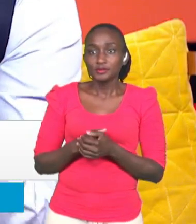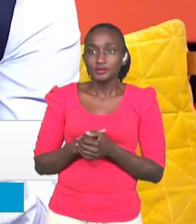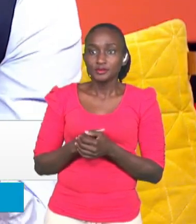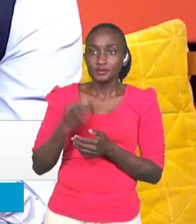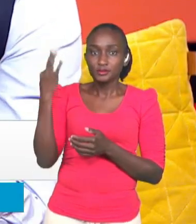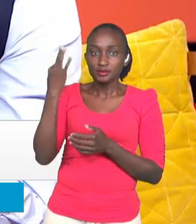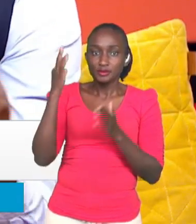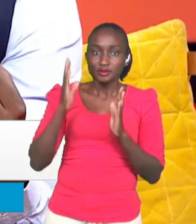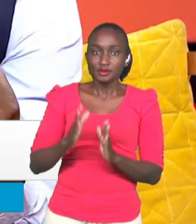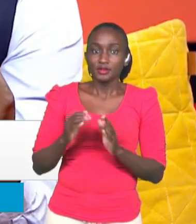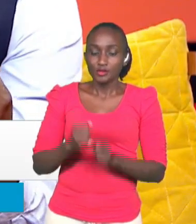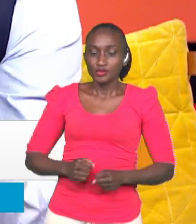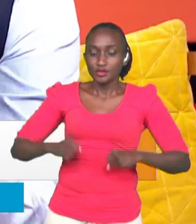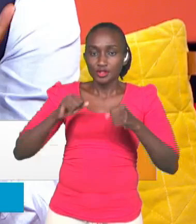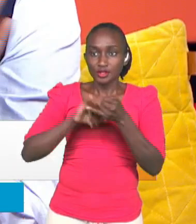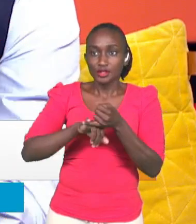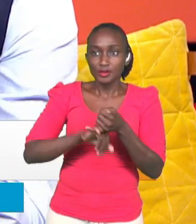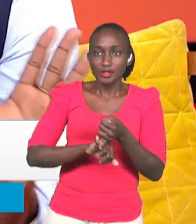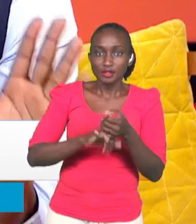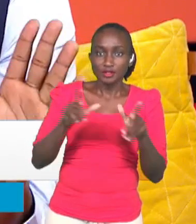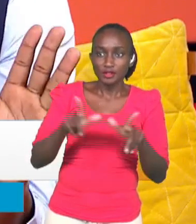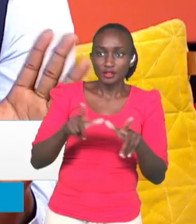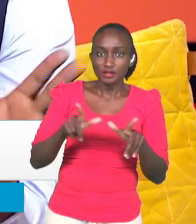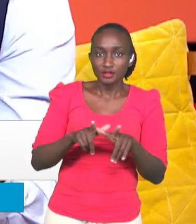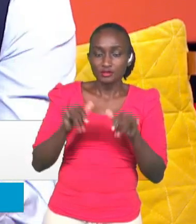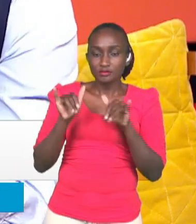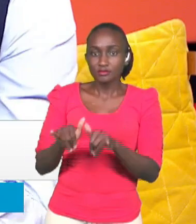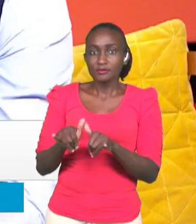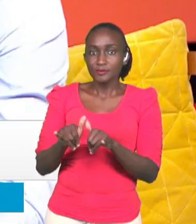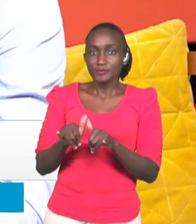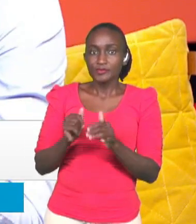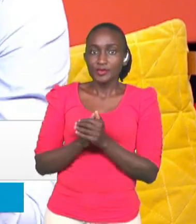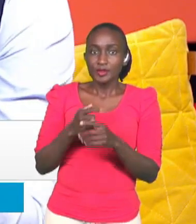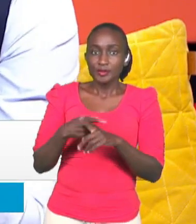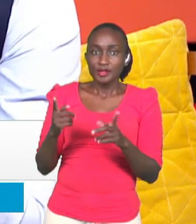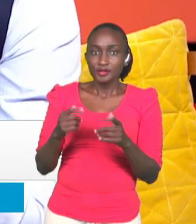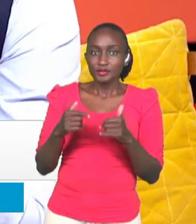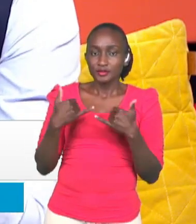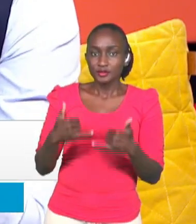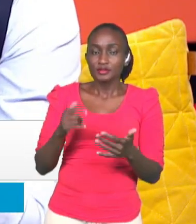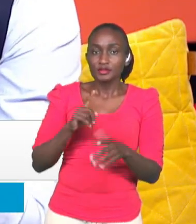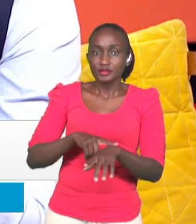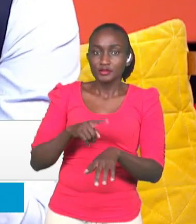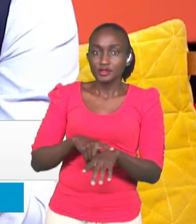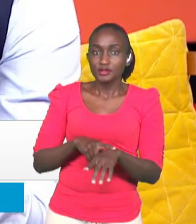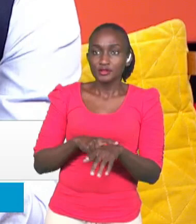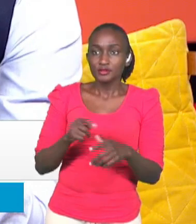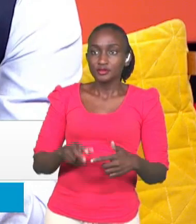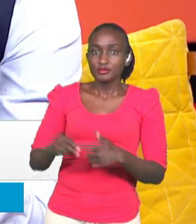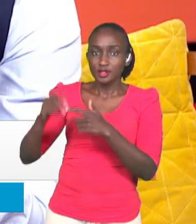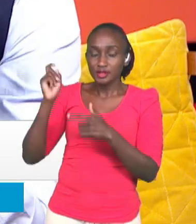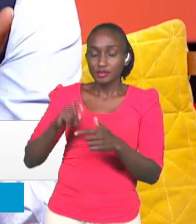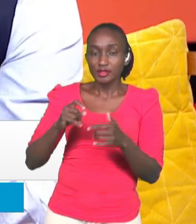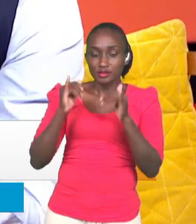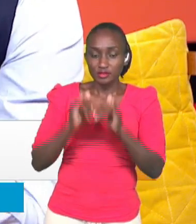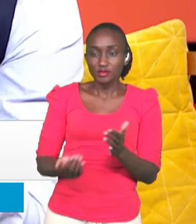faith ordains a marriage, his license was permanent. Yes. It was non-renewable. But this time around, we're finding it will be renewed, actually,